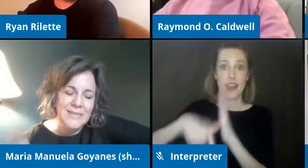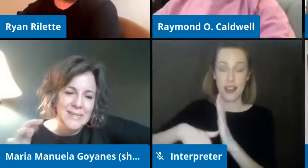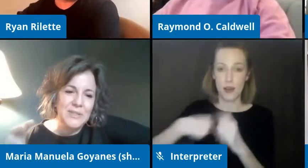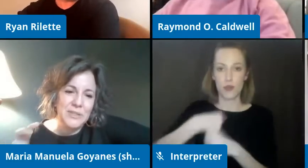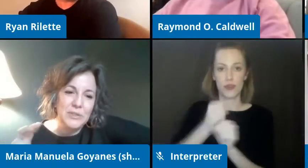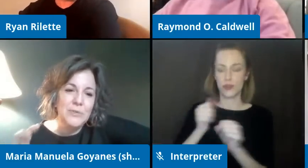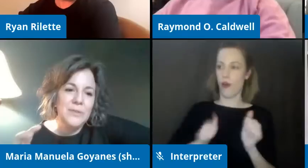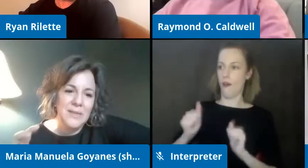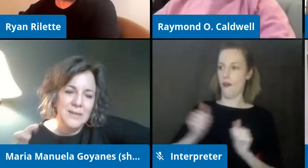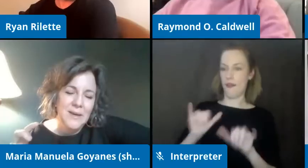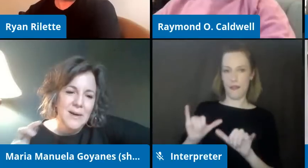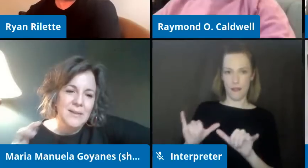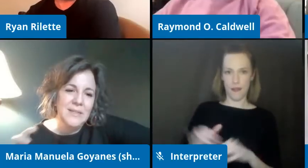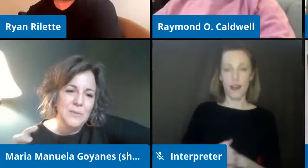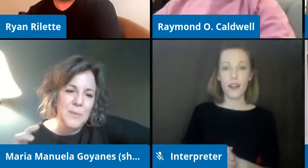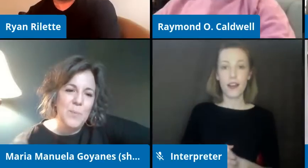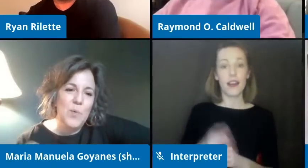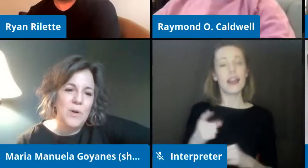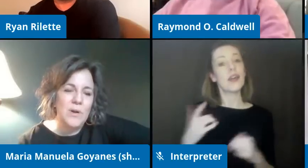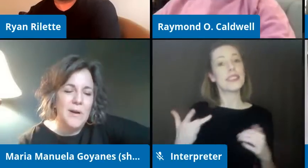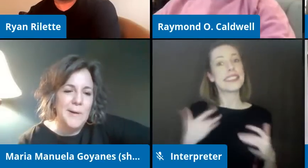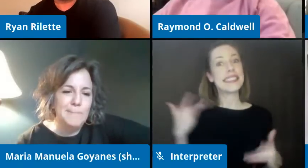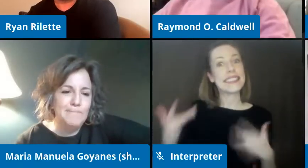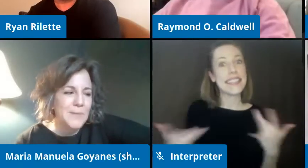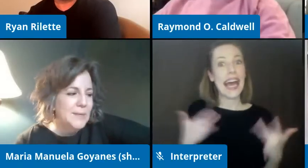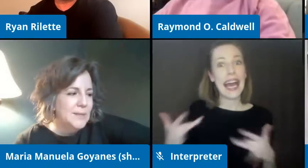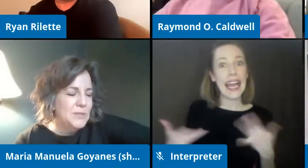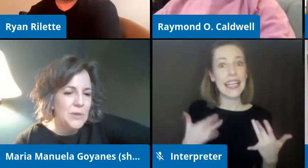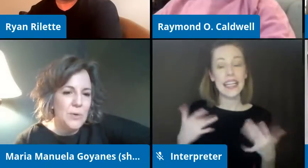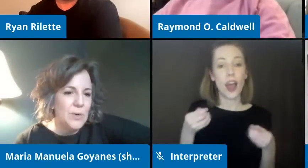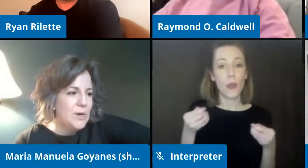exciting opportunity is actually to think a little bit more.